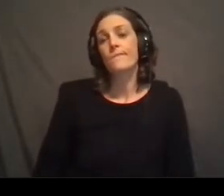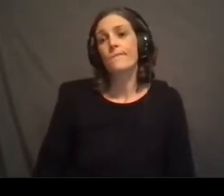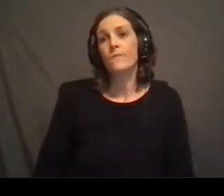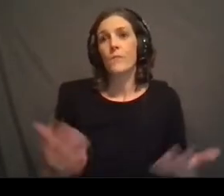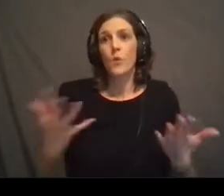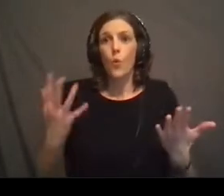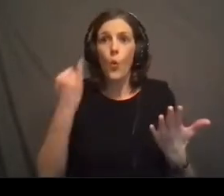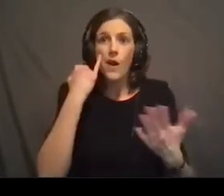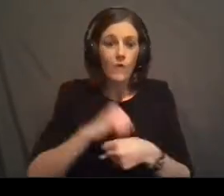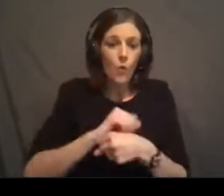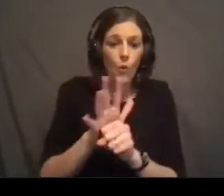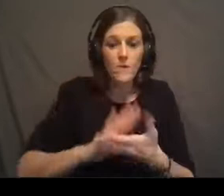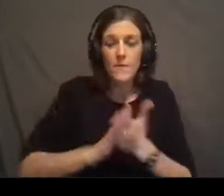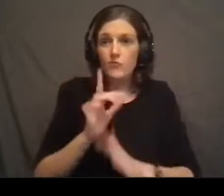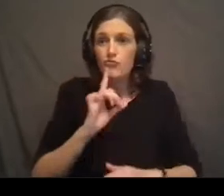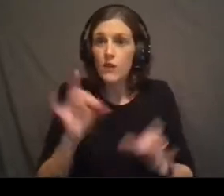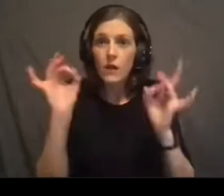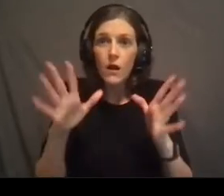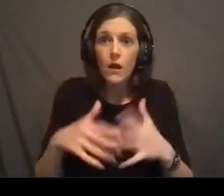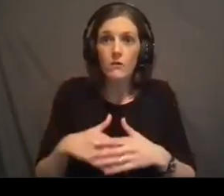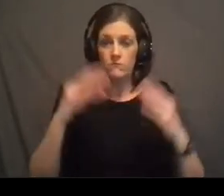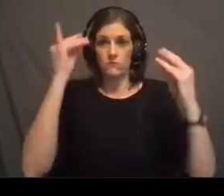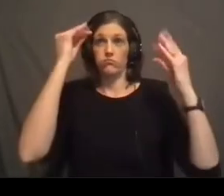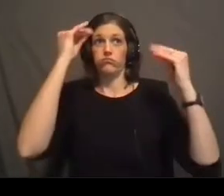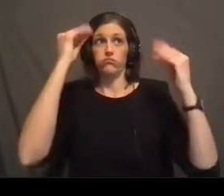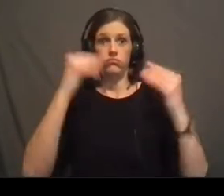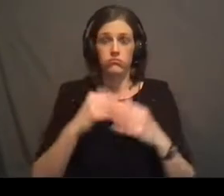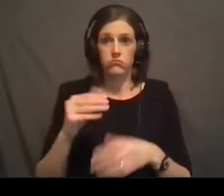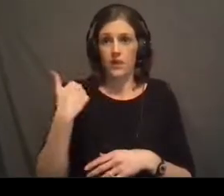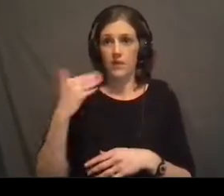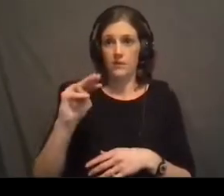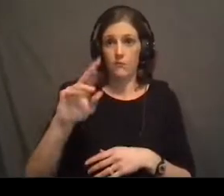What if COVID gets really bad? Imagine those thoughts in March.